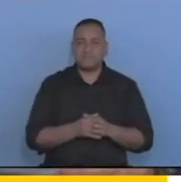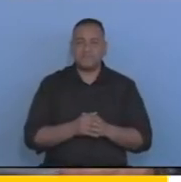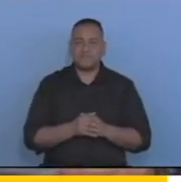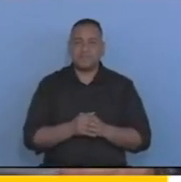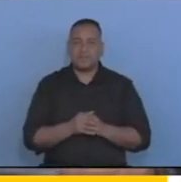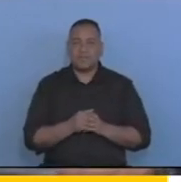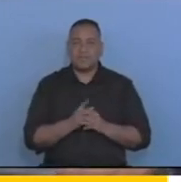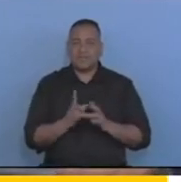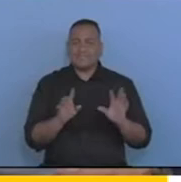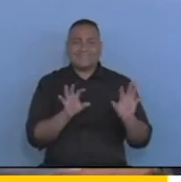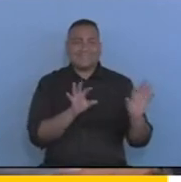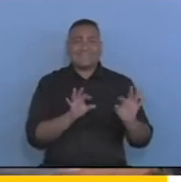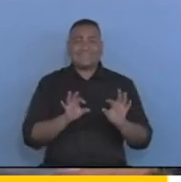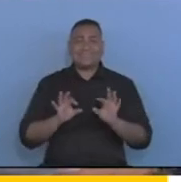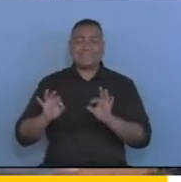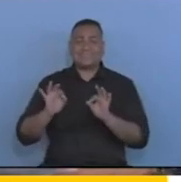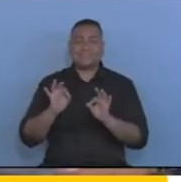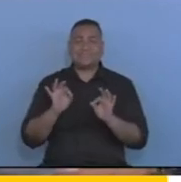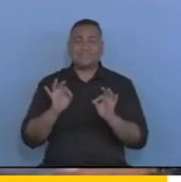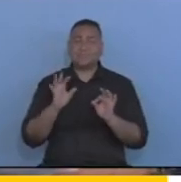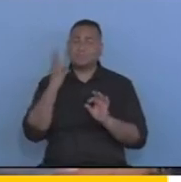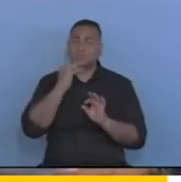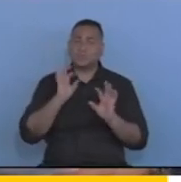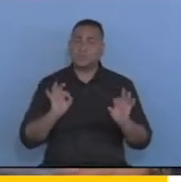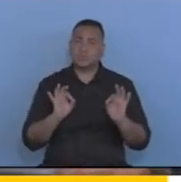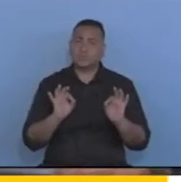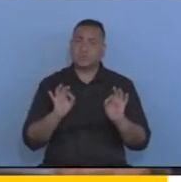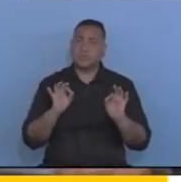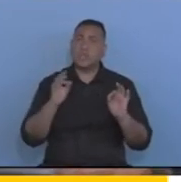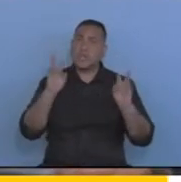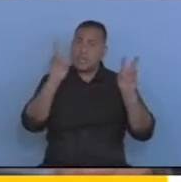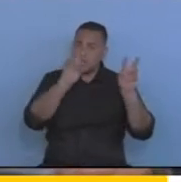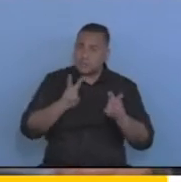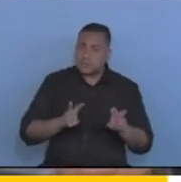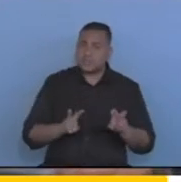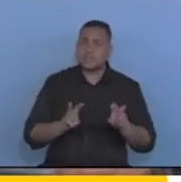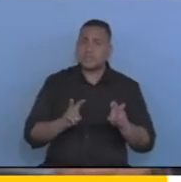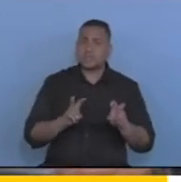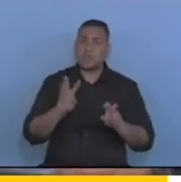which is brilliant. So that is the electrical side of things. Yes. Mokhotse, and I want to move